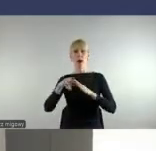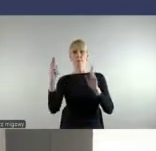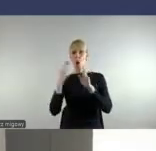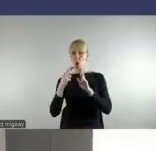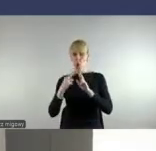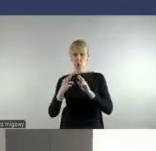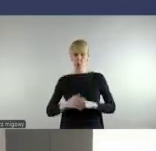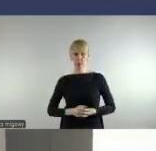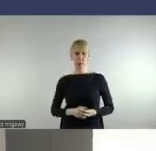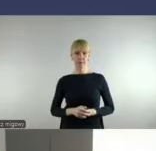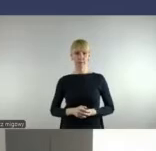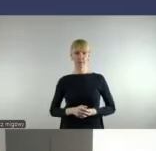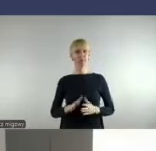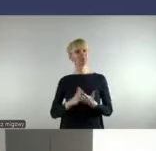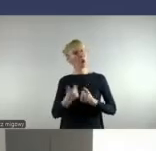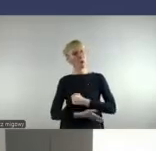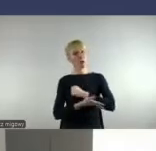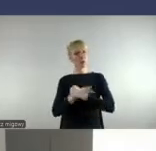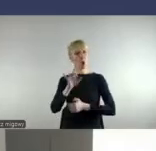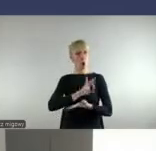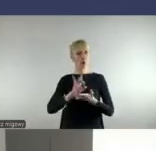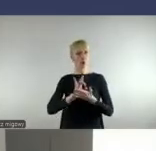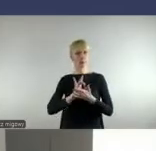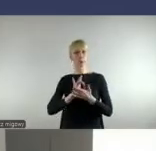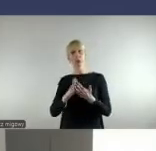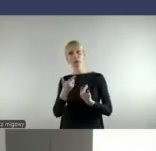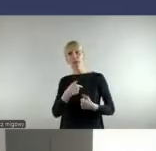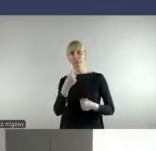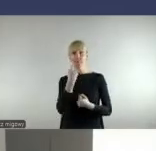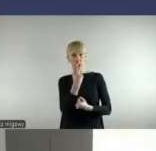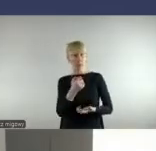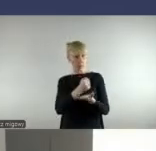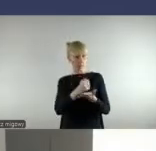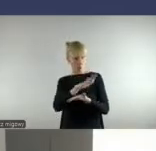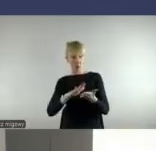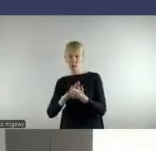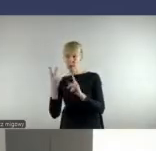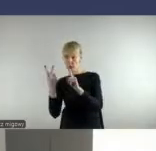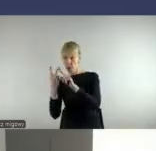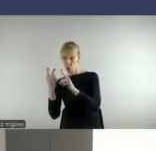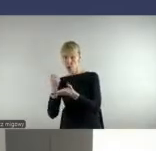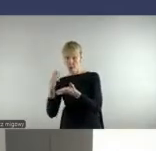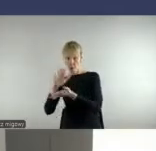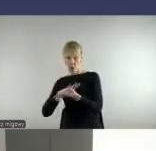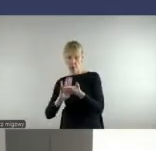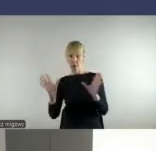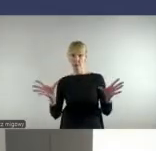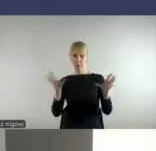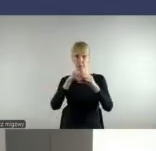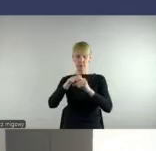agreement. It's based on municipalities from each county, another